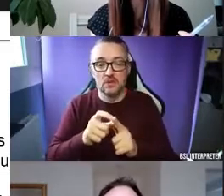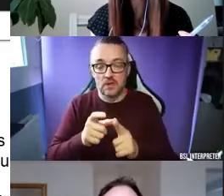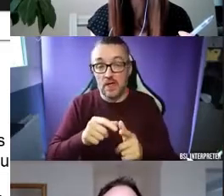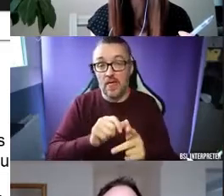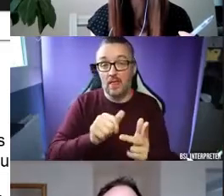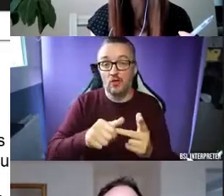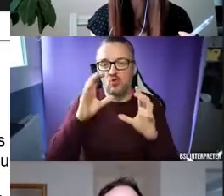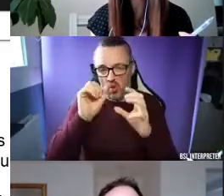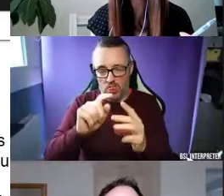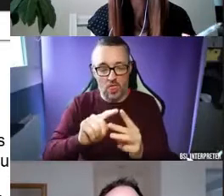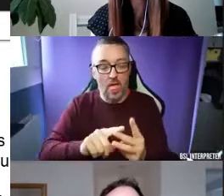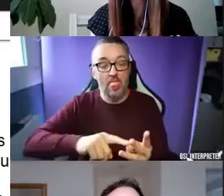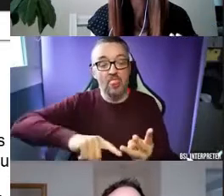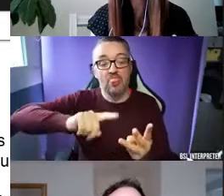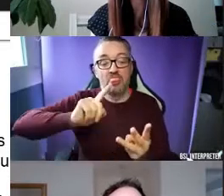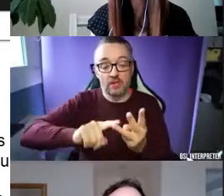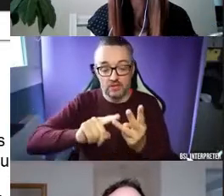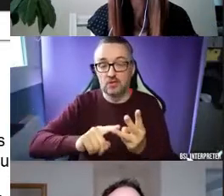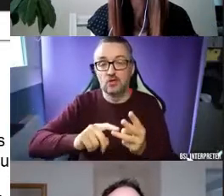at travelinescotland.com.